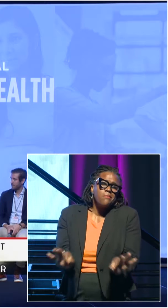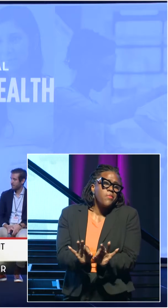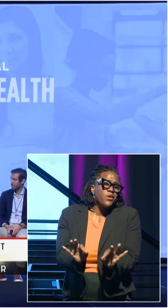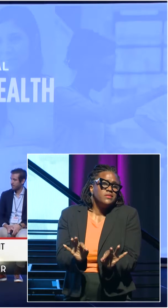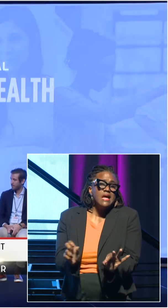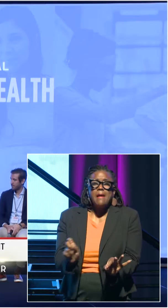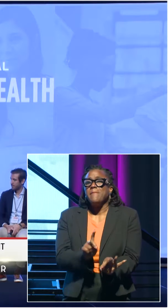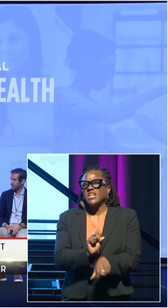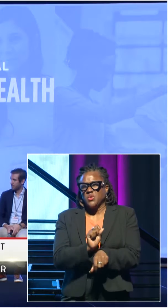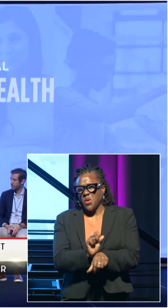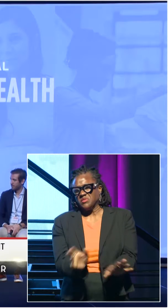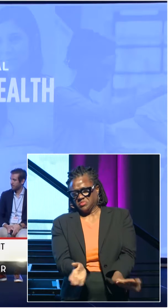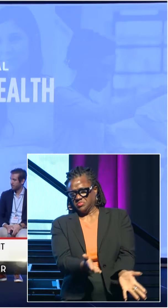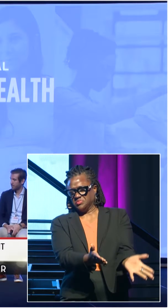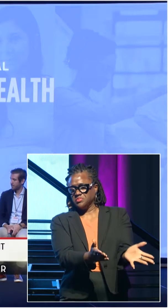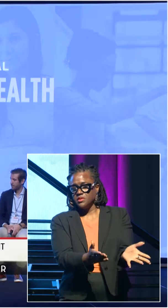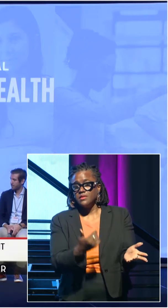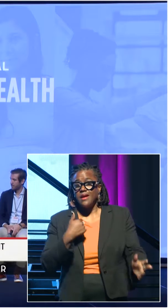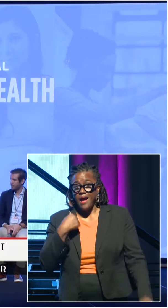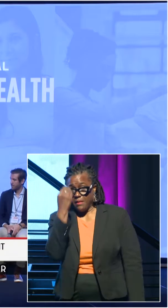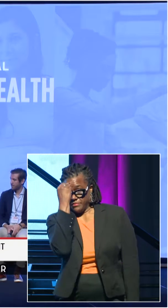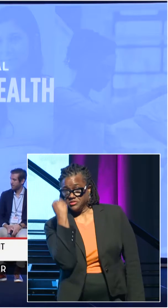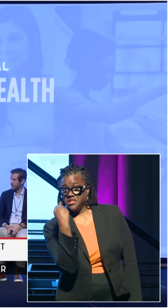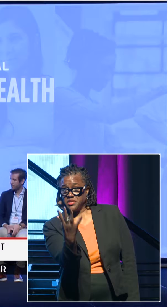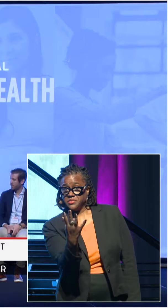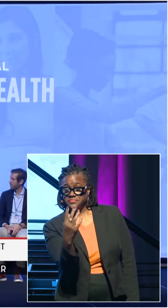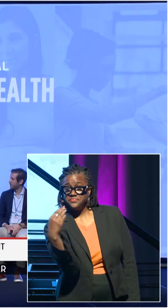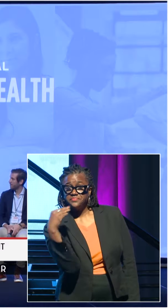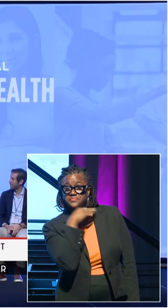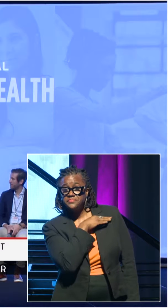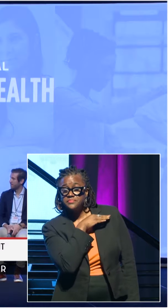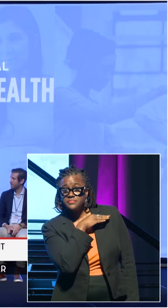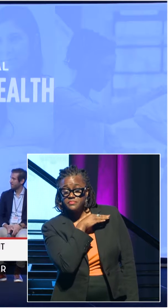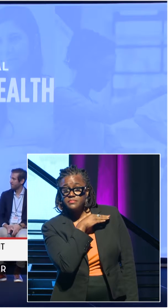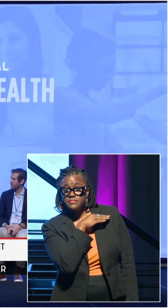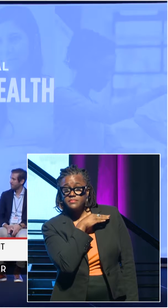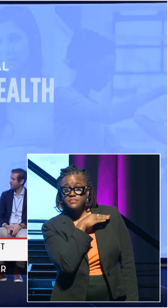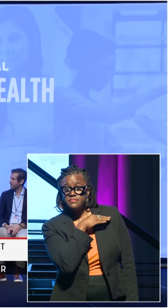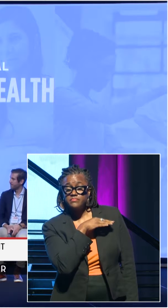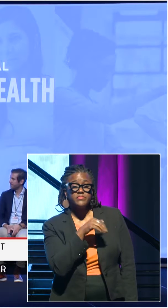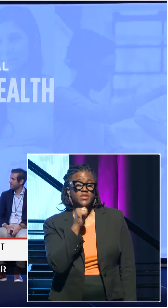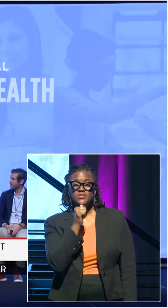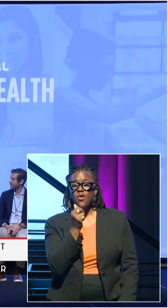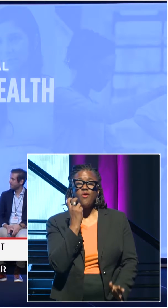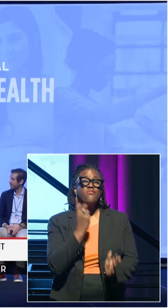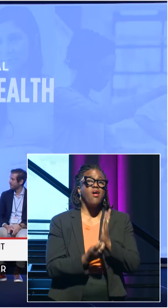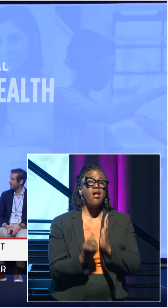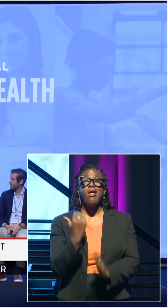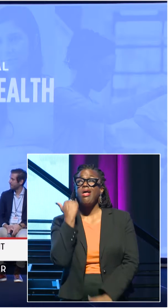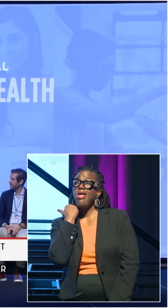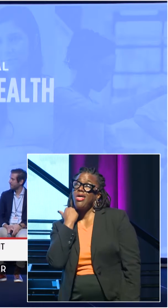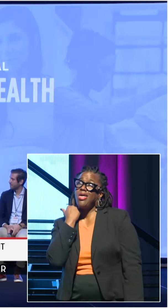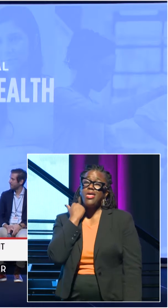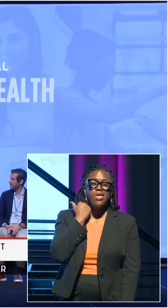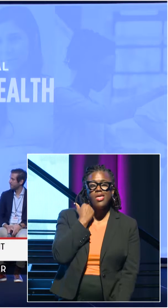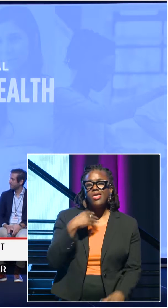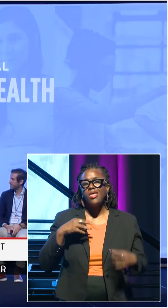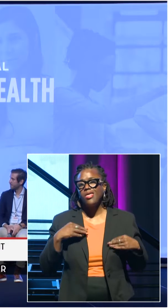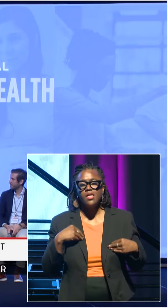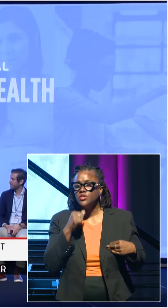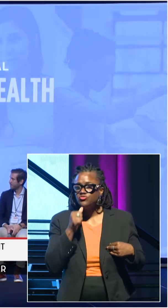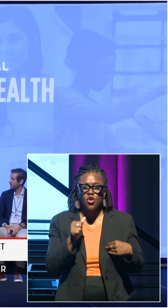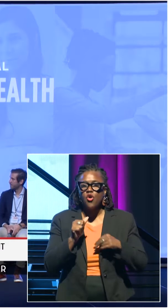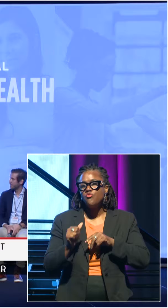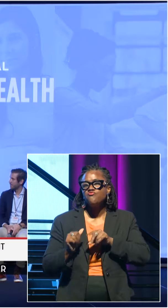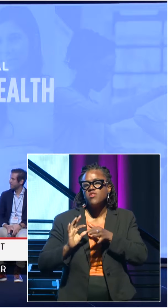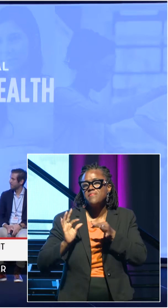returning back to work. And I'm here to tell you that that is false. Don't fall for the okie doke. Don't believe the